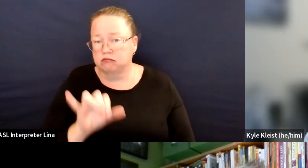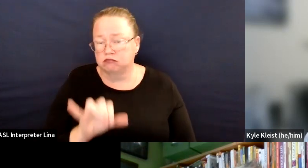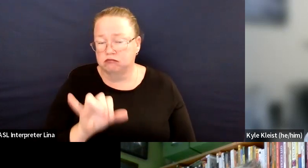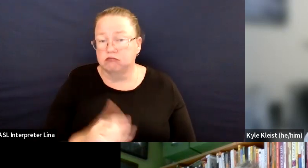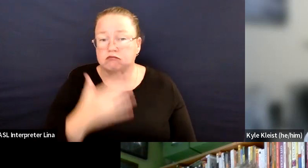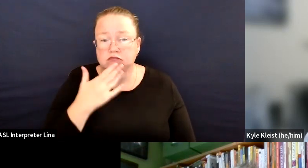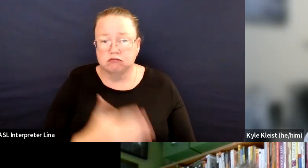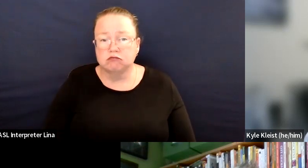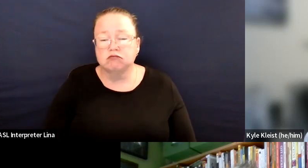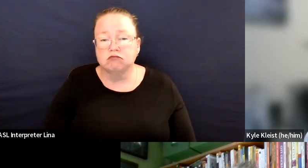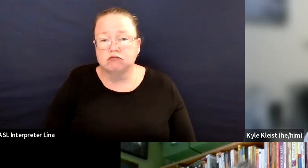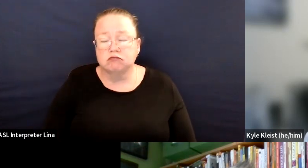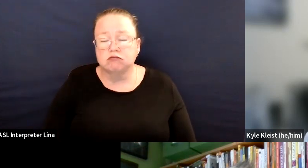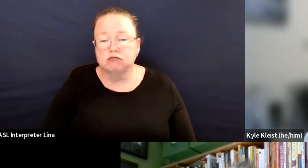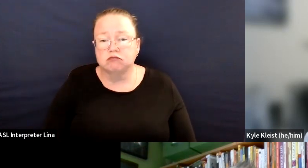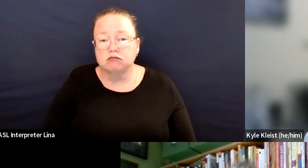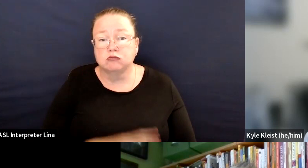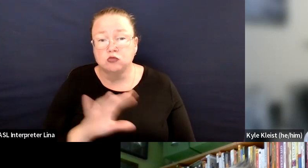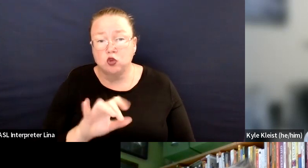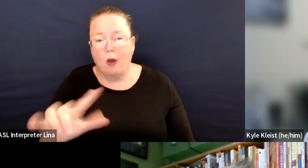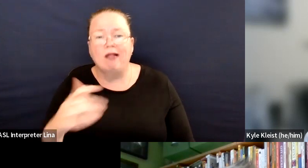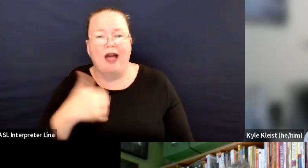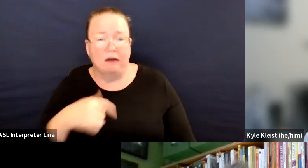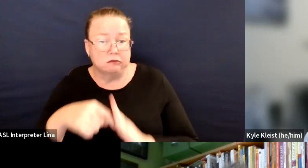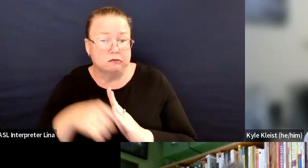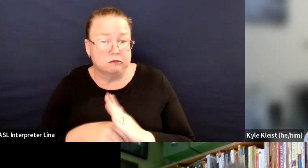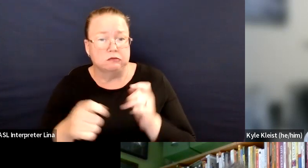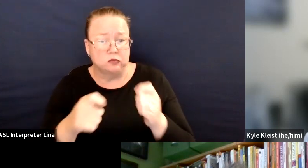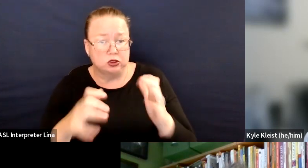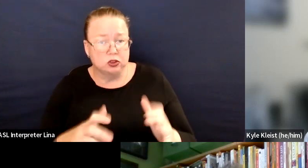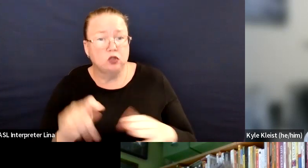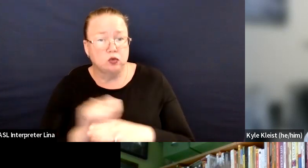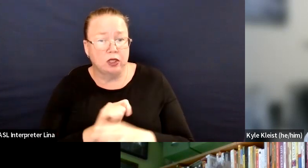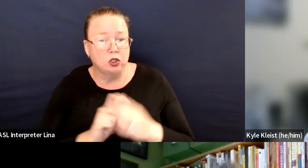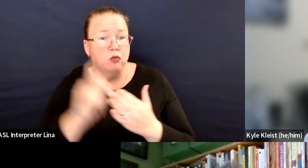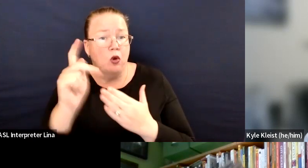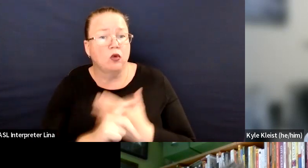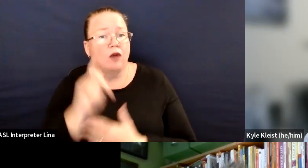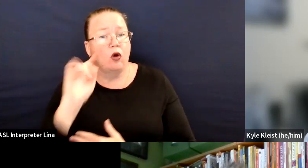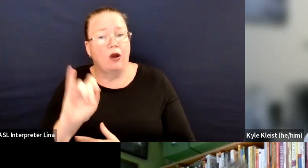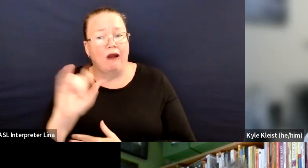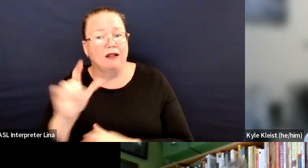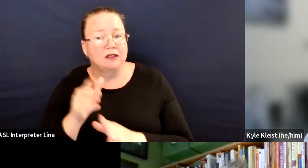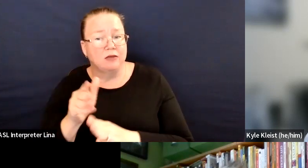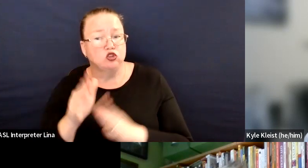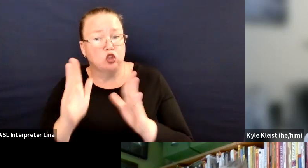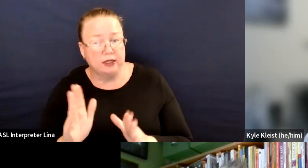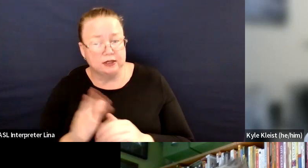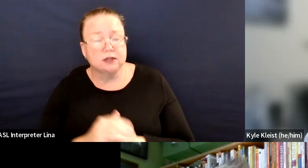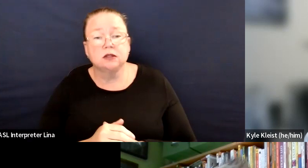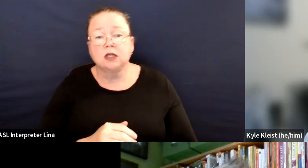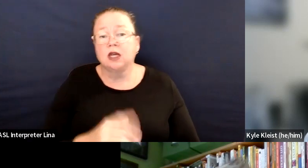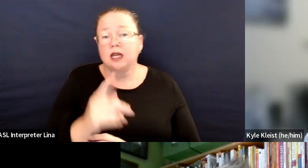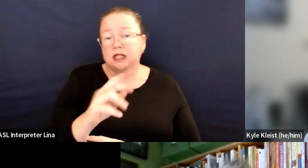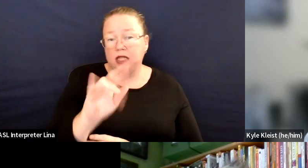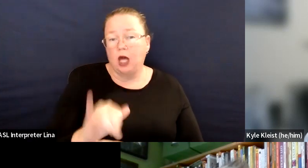Thank you. Joelle says, we have an intensive facilitator training program for IL specialists. Carrie